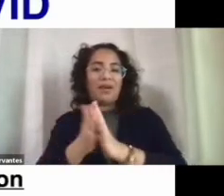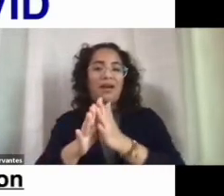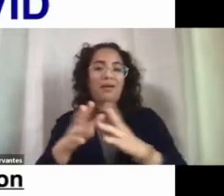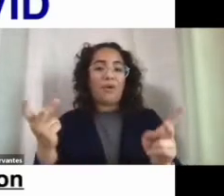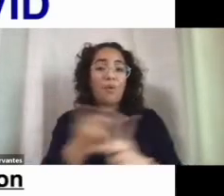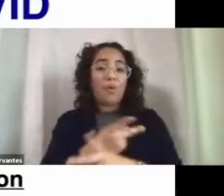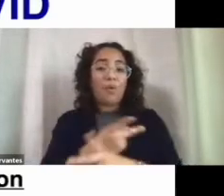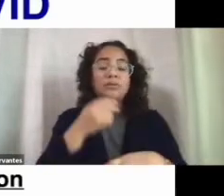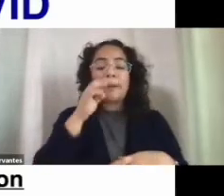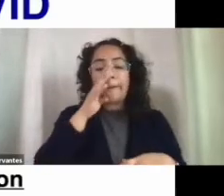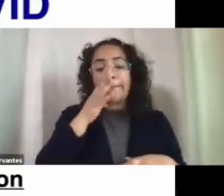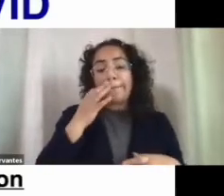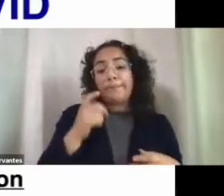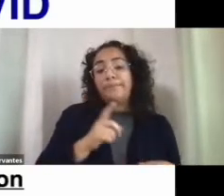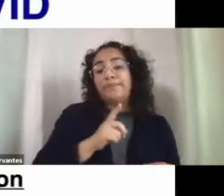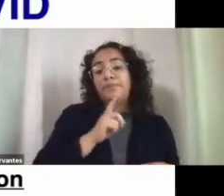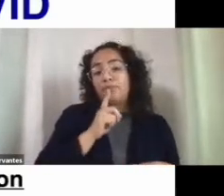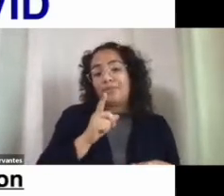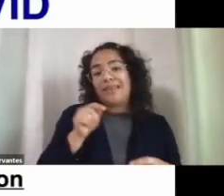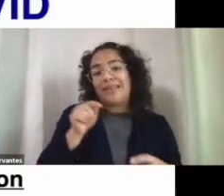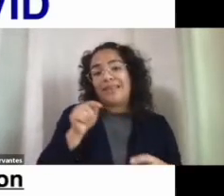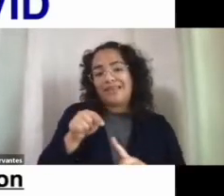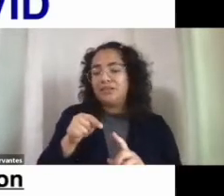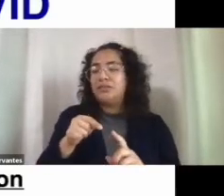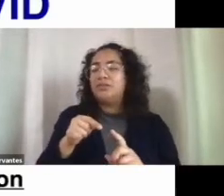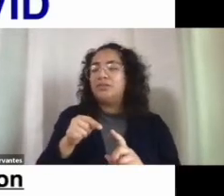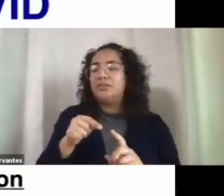to be done with clinical supervision.